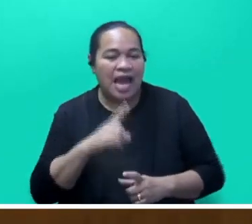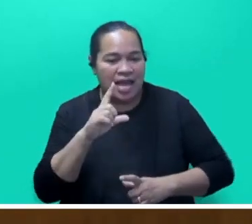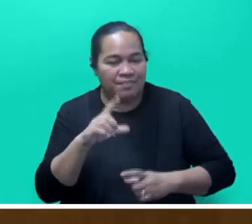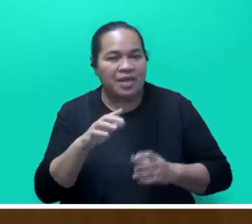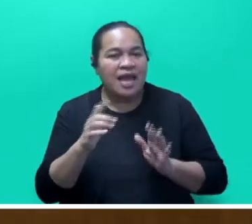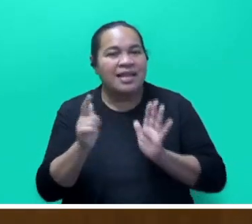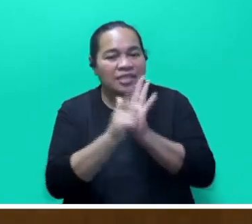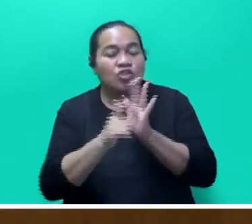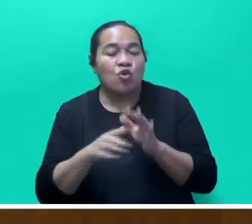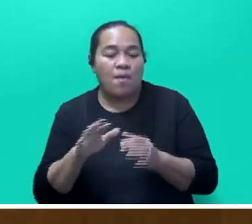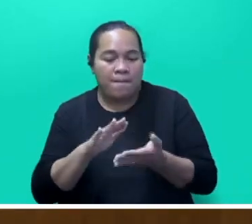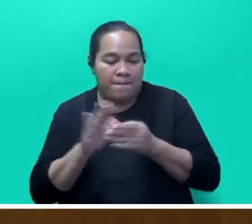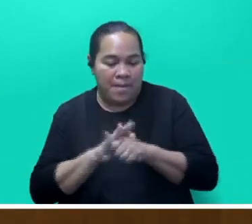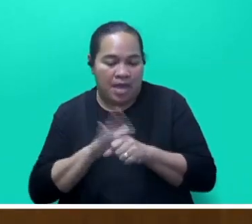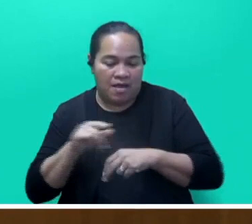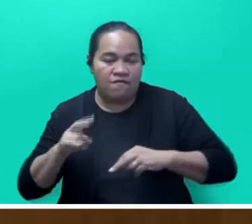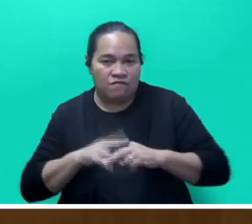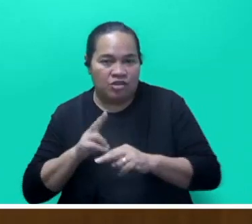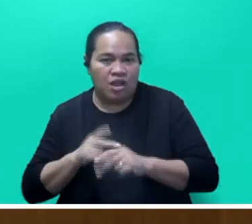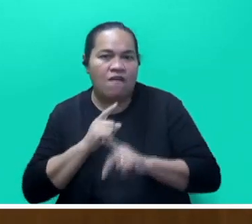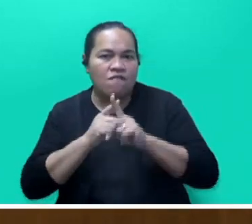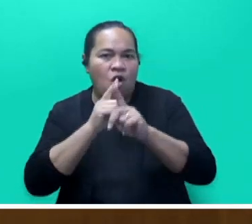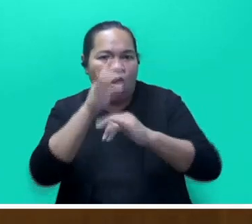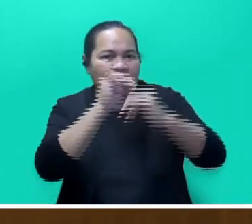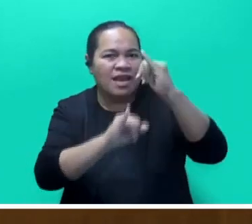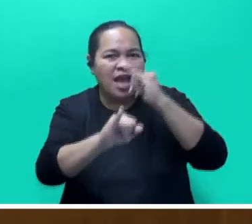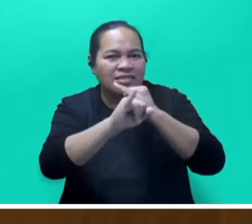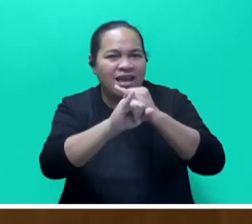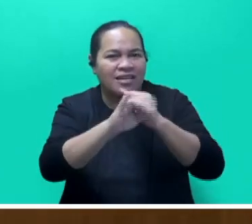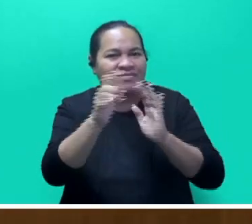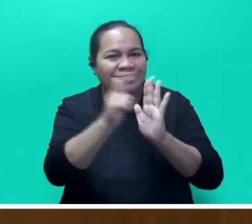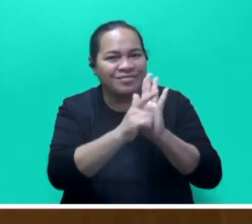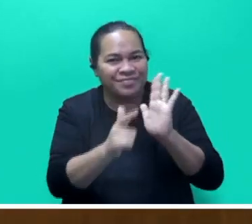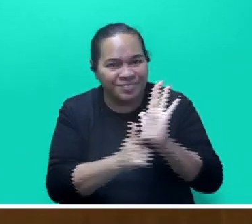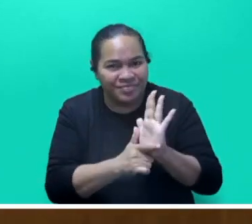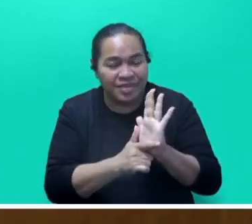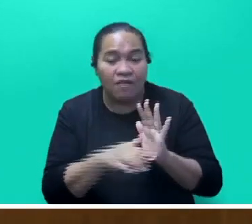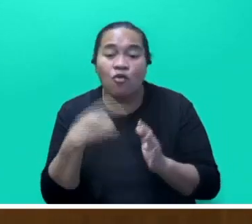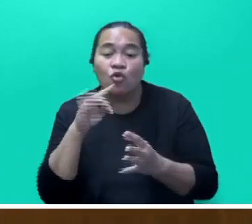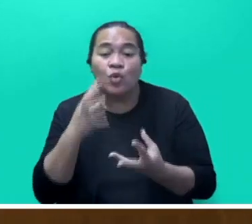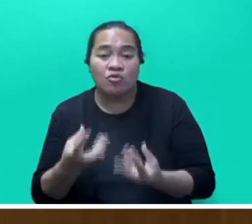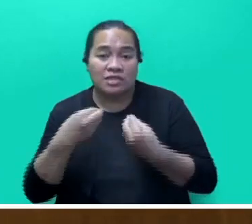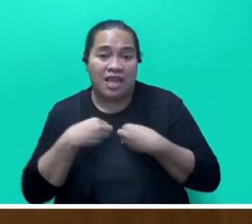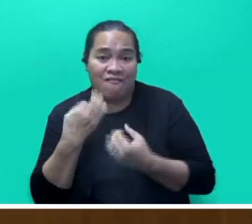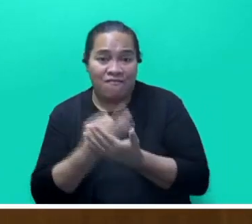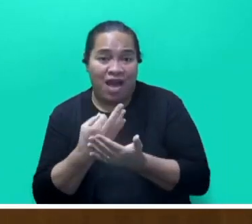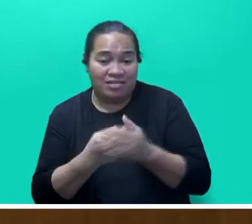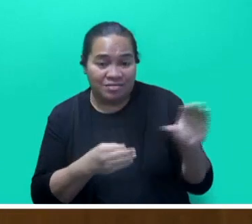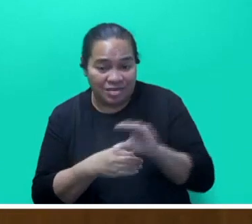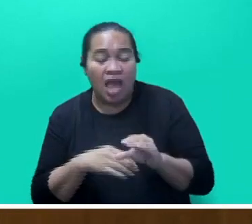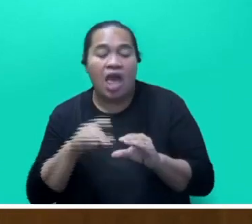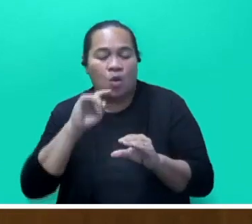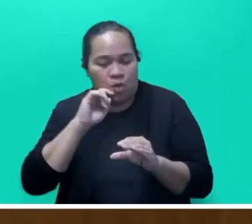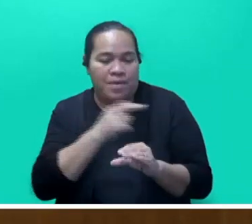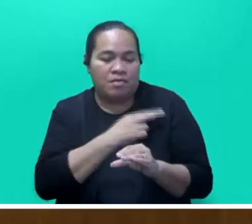us compliant with the international expectation for those that are going to be receiving these funds and contributing